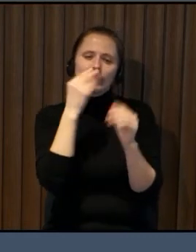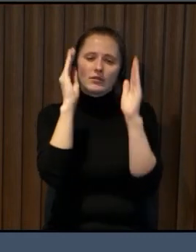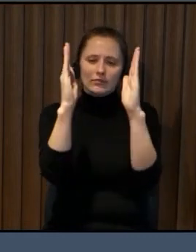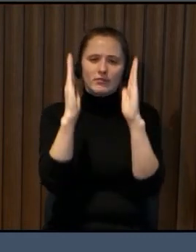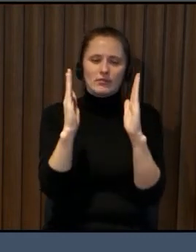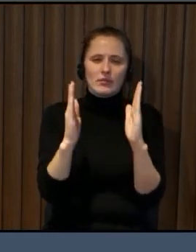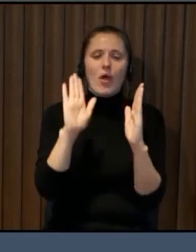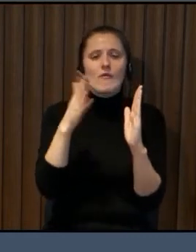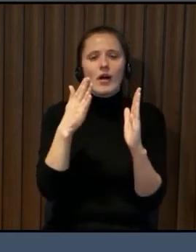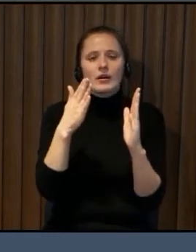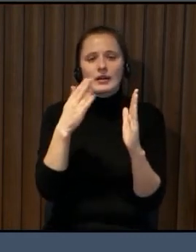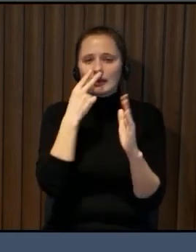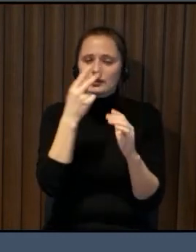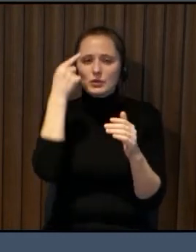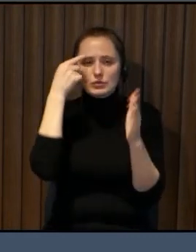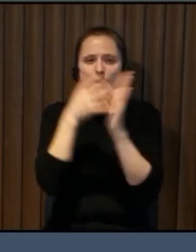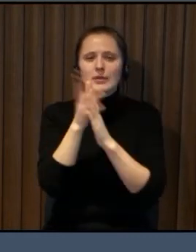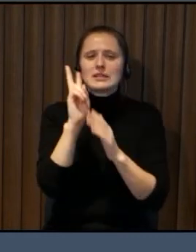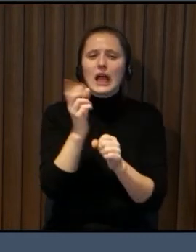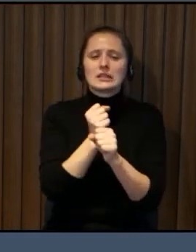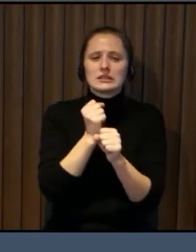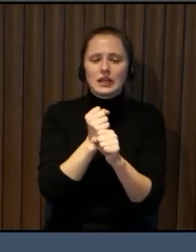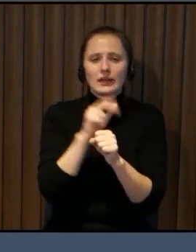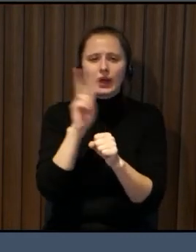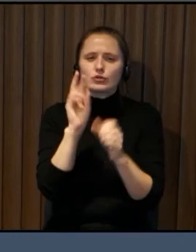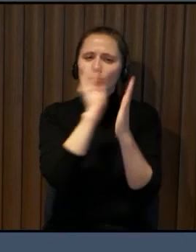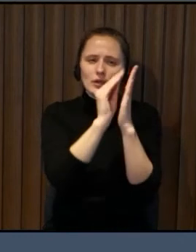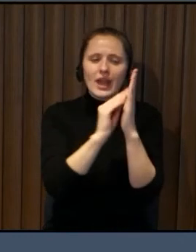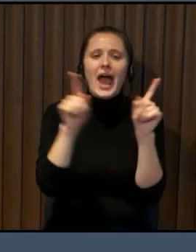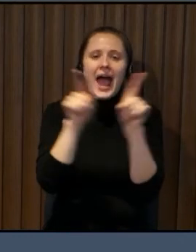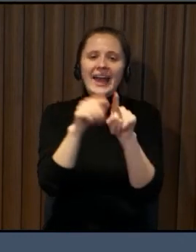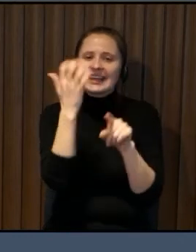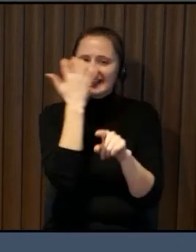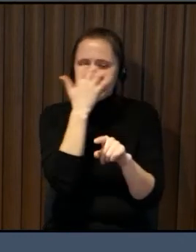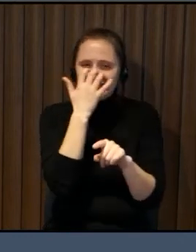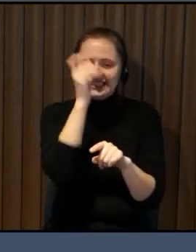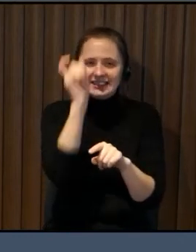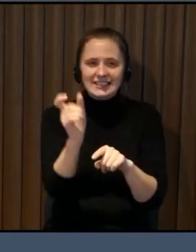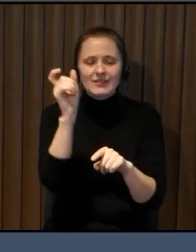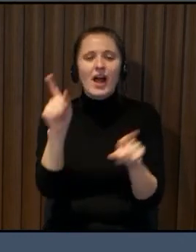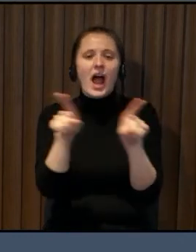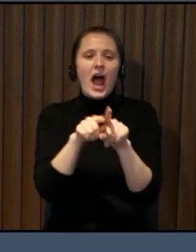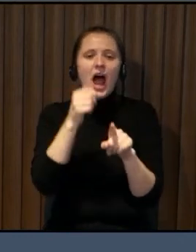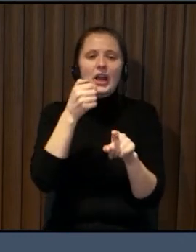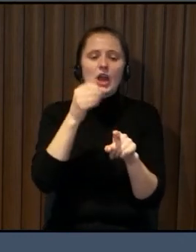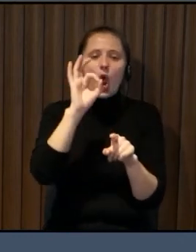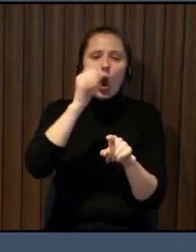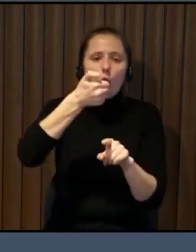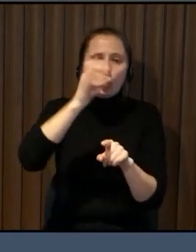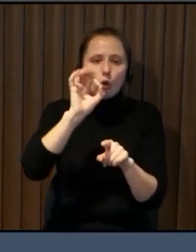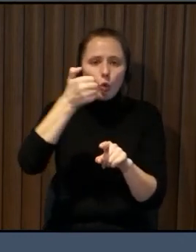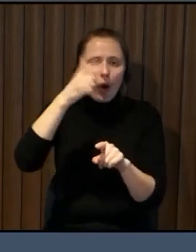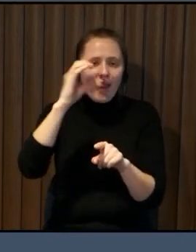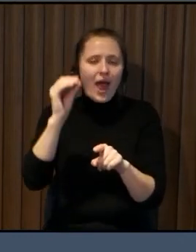titles, they help you to create a structure of the content. And also blind people and Google